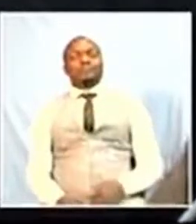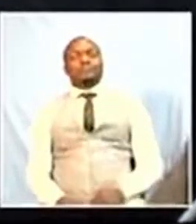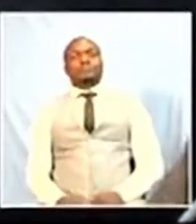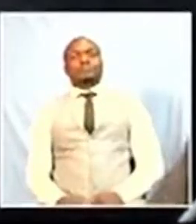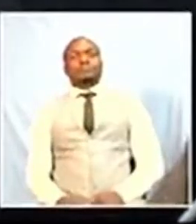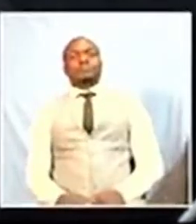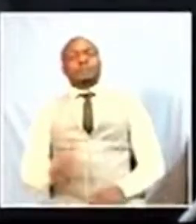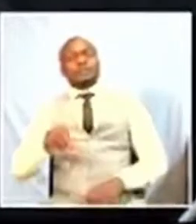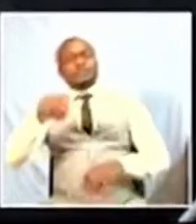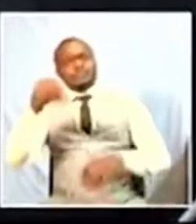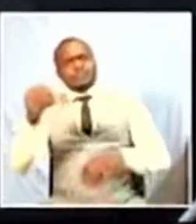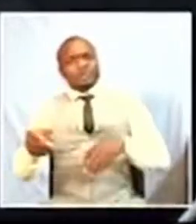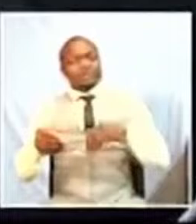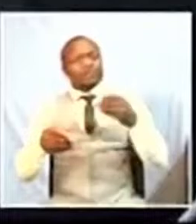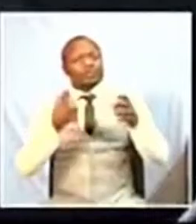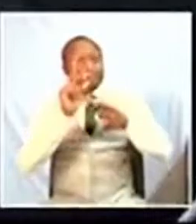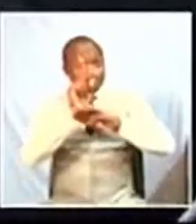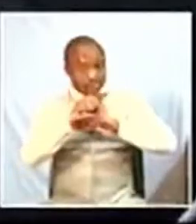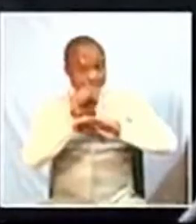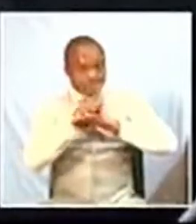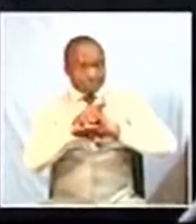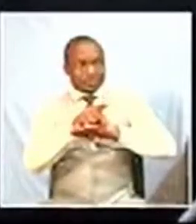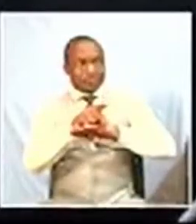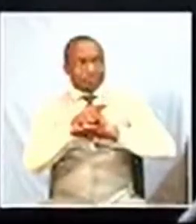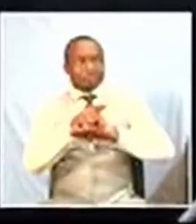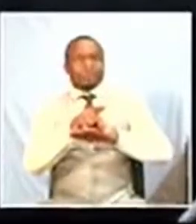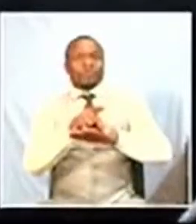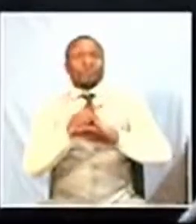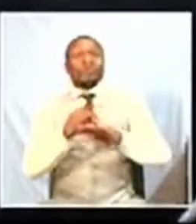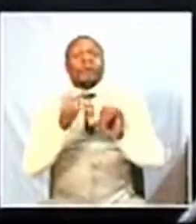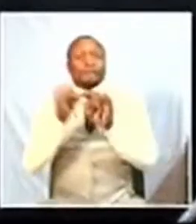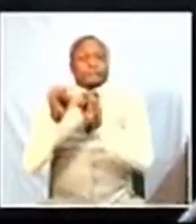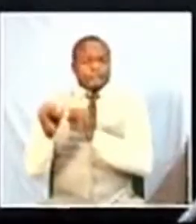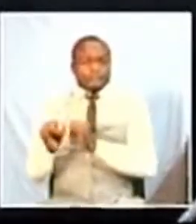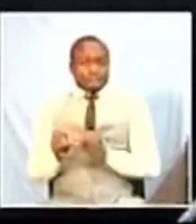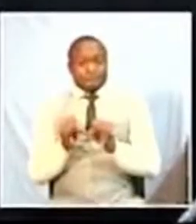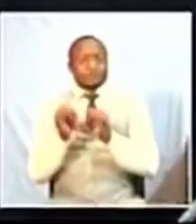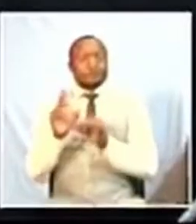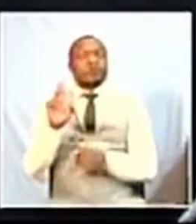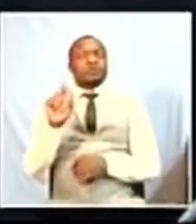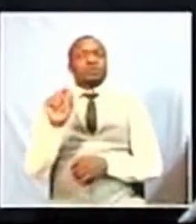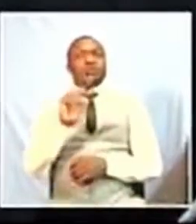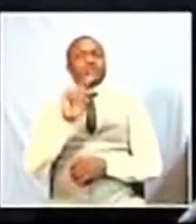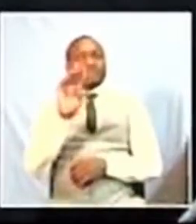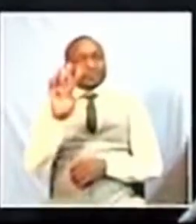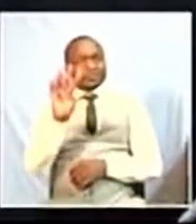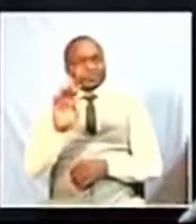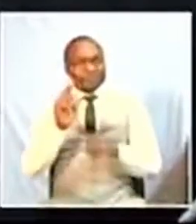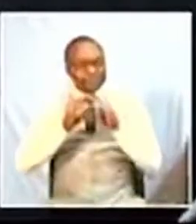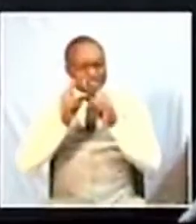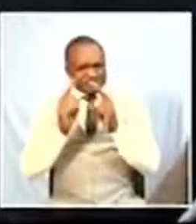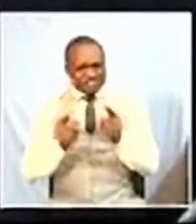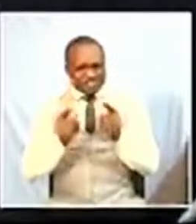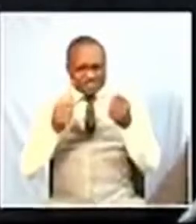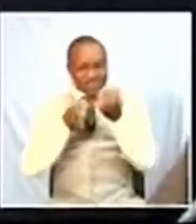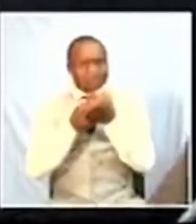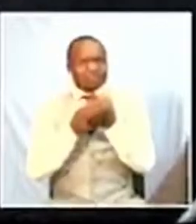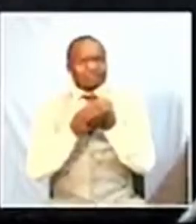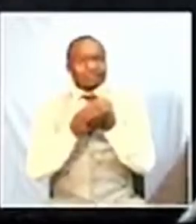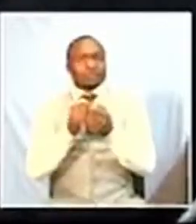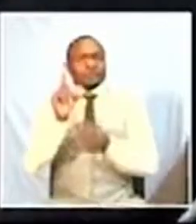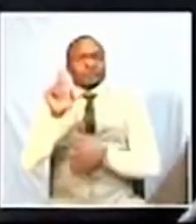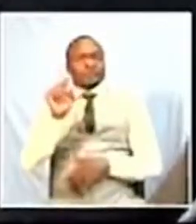have been spent on projects that are being executed in 2024, but with the funding